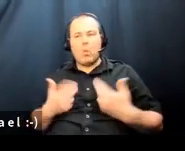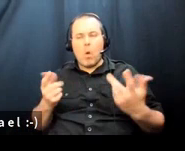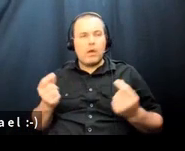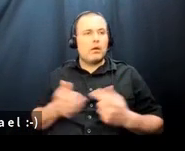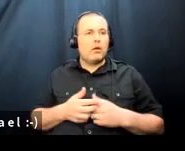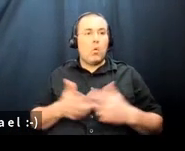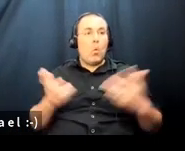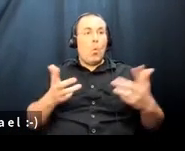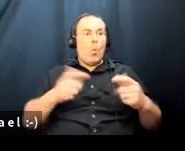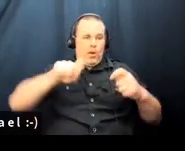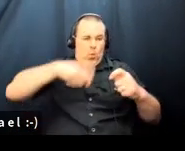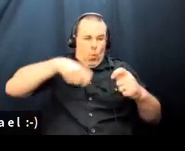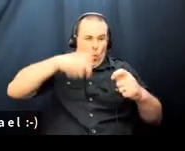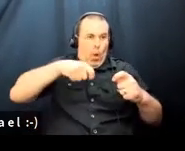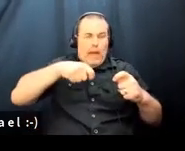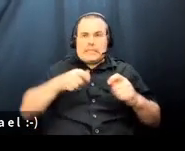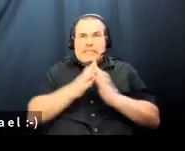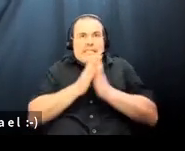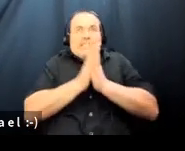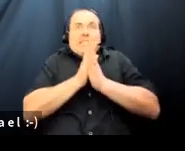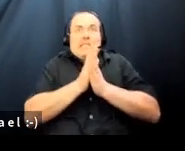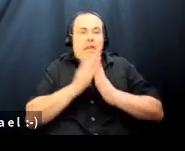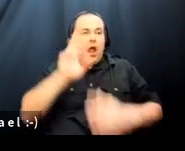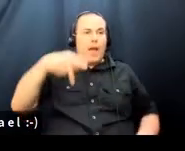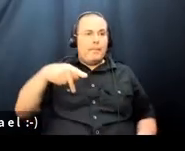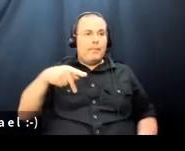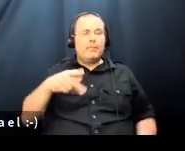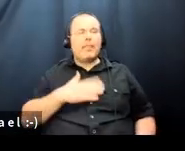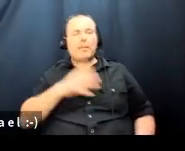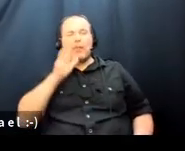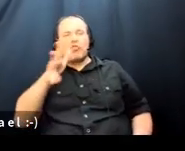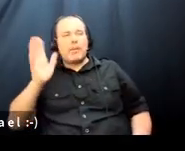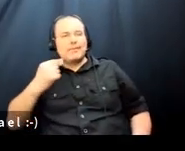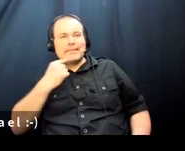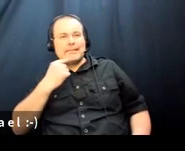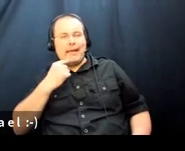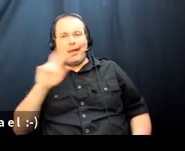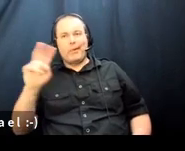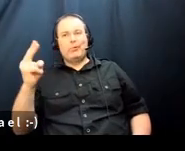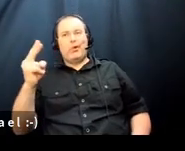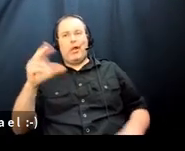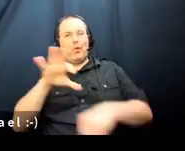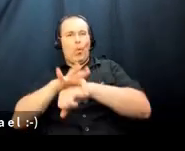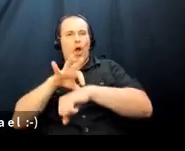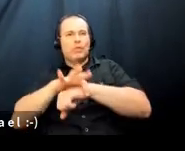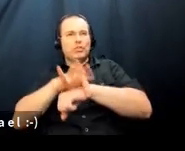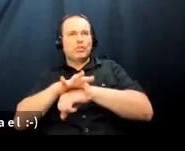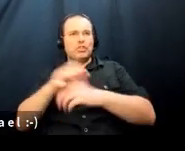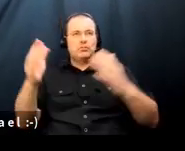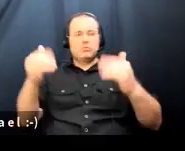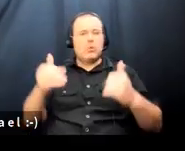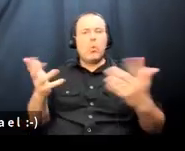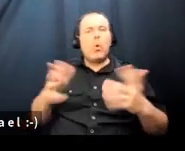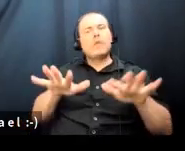say, a $2 watch? What soothes them? Anybody want to offer an answer to any one of